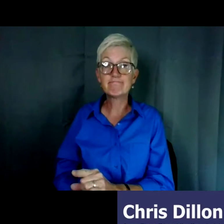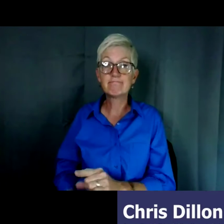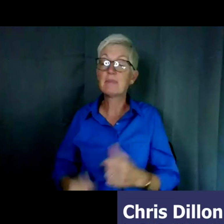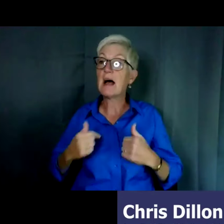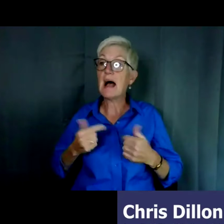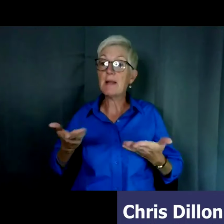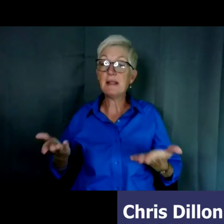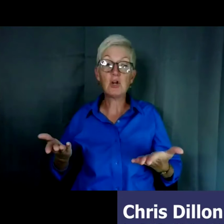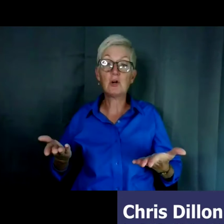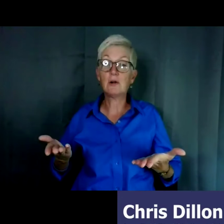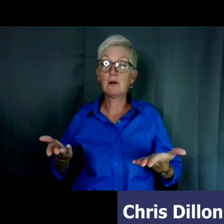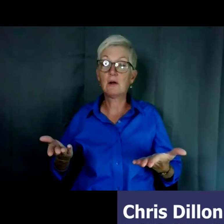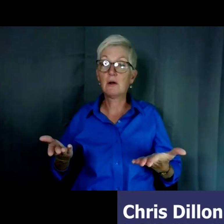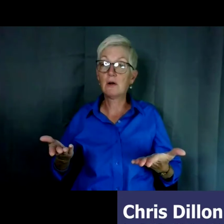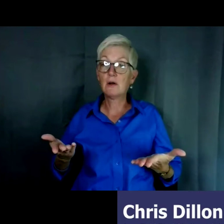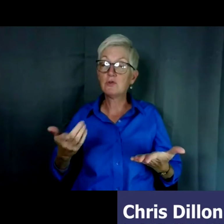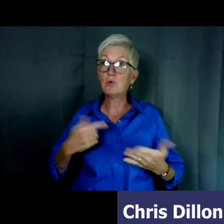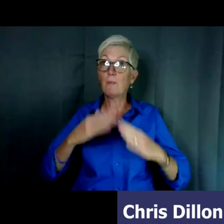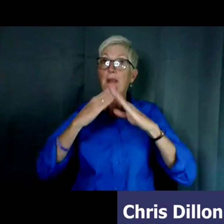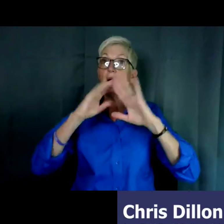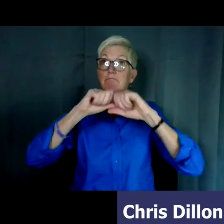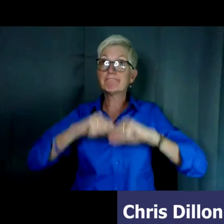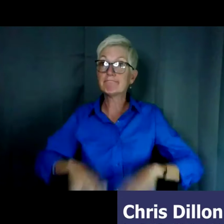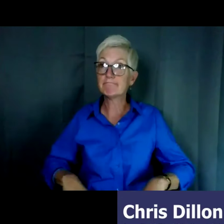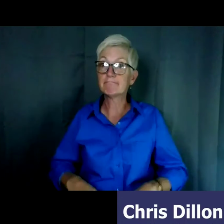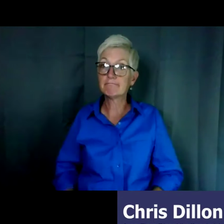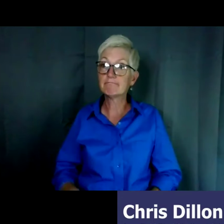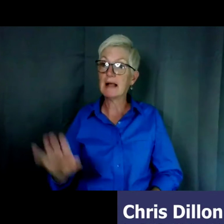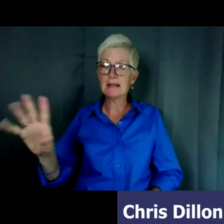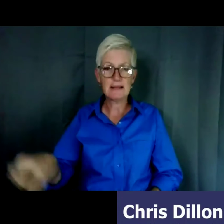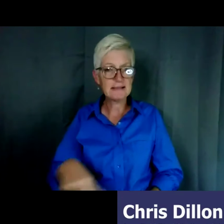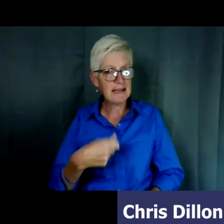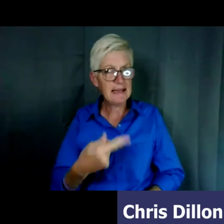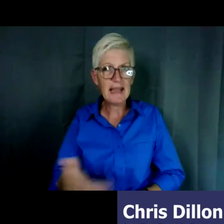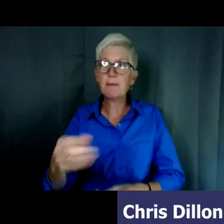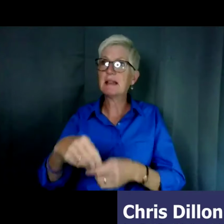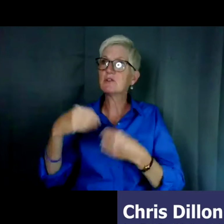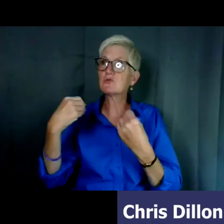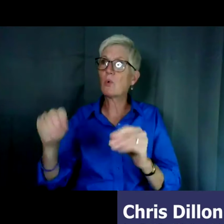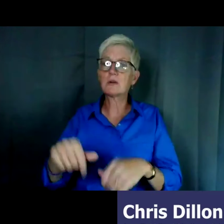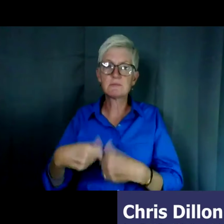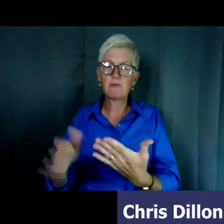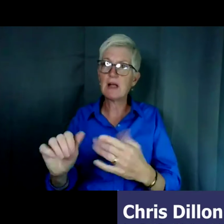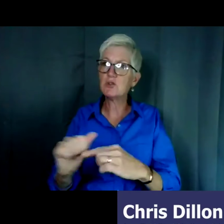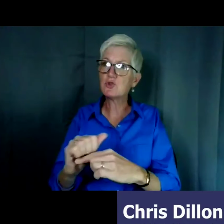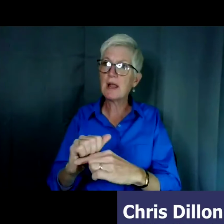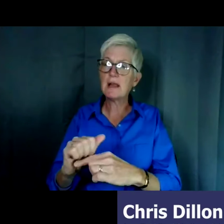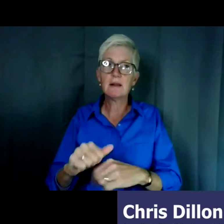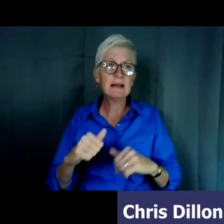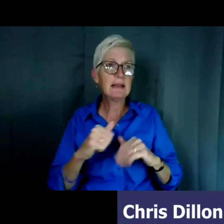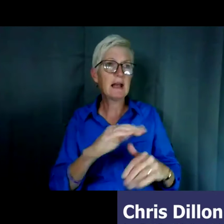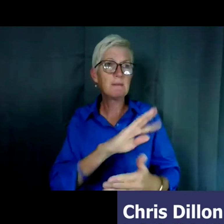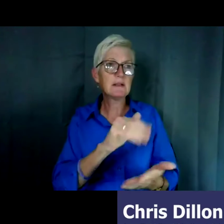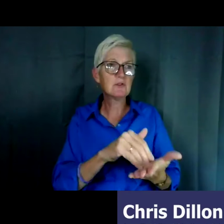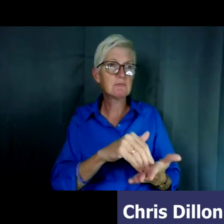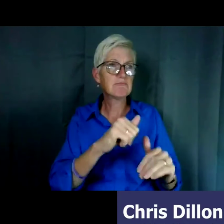here to kind of knock down some barriers. Let's get them in the stores. Let's get them training. Let's get them in the distribution centers. Let's get them in the